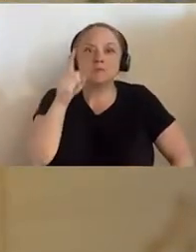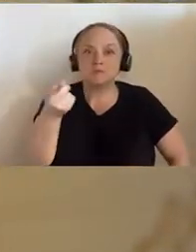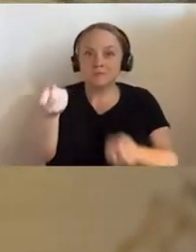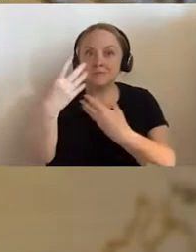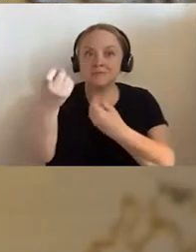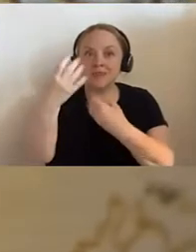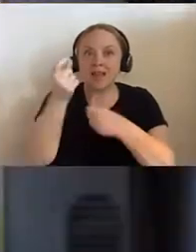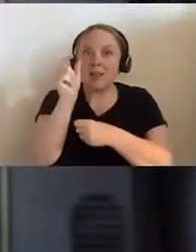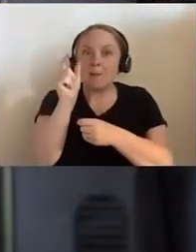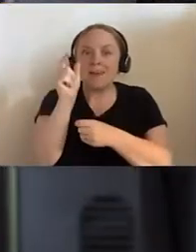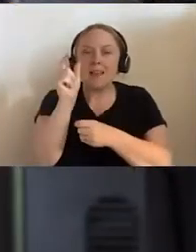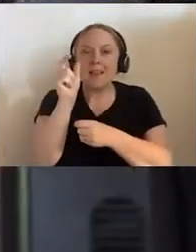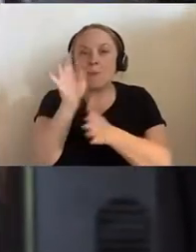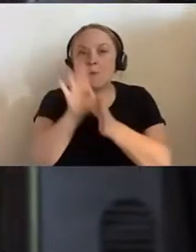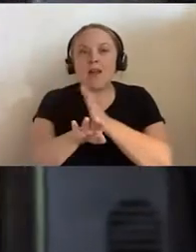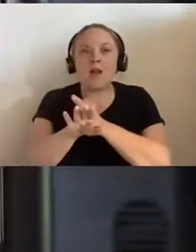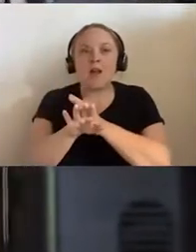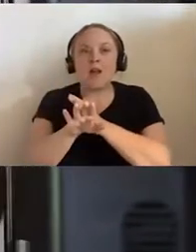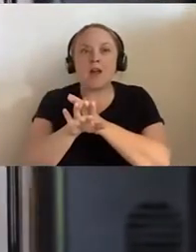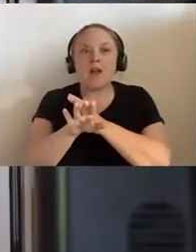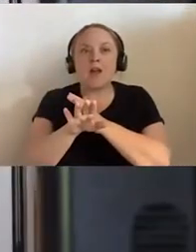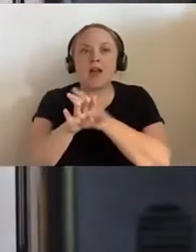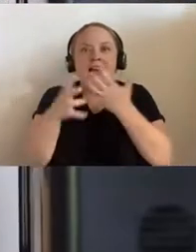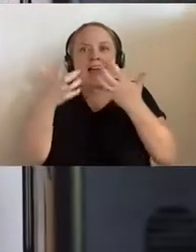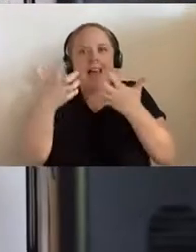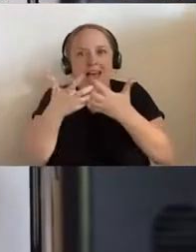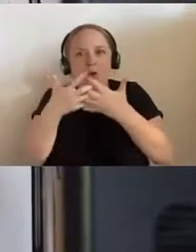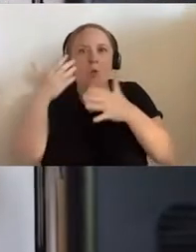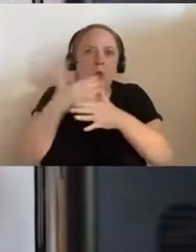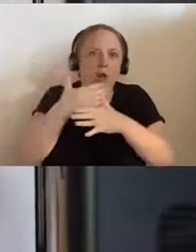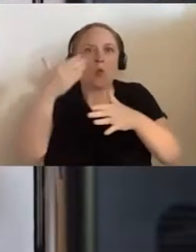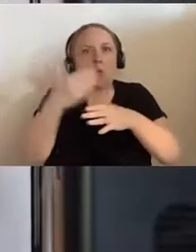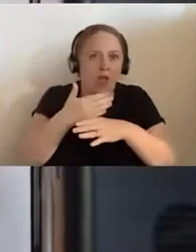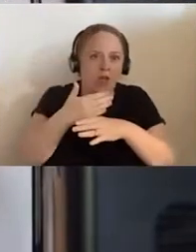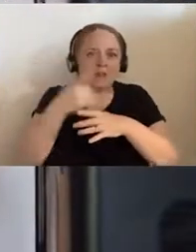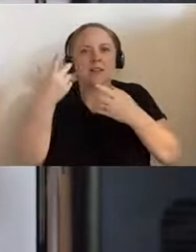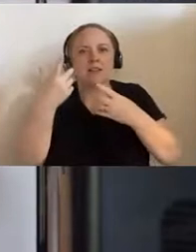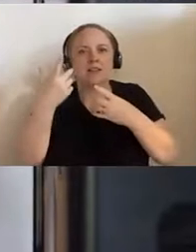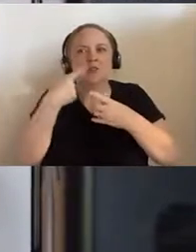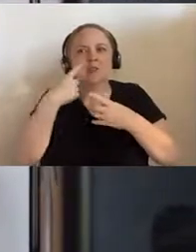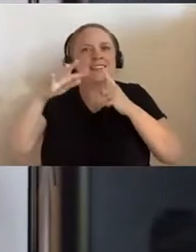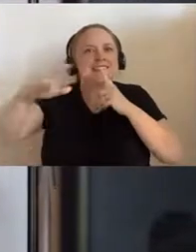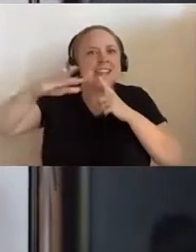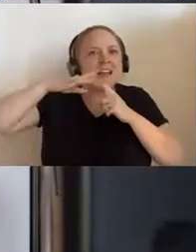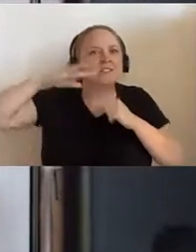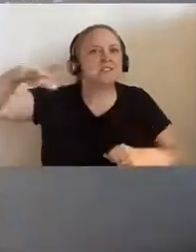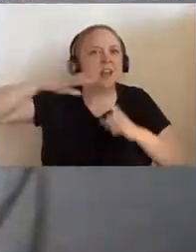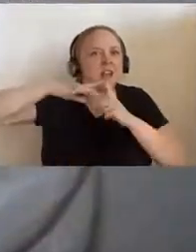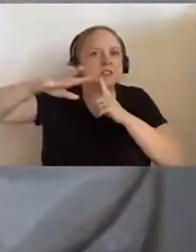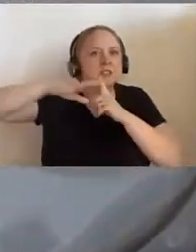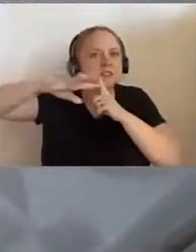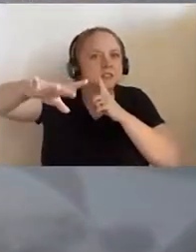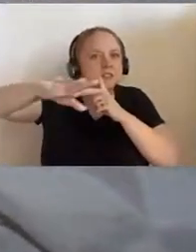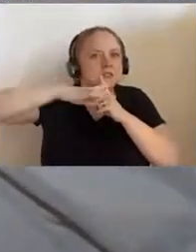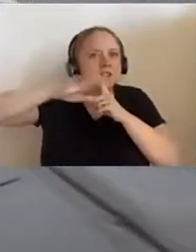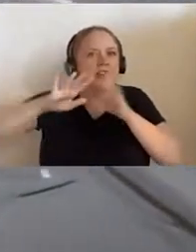bit about how the work works. You know, sort of you mentioned kind of sensors and